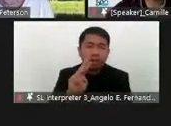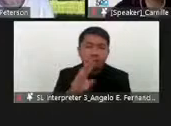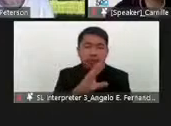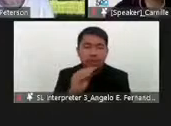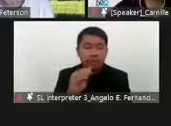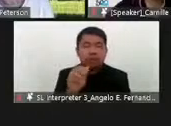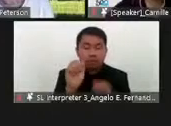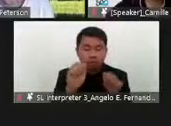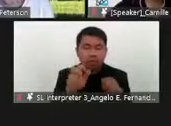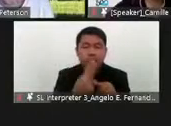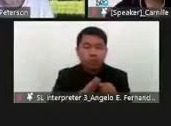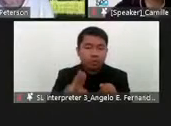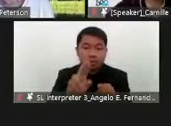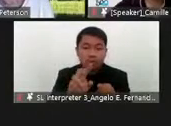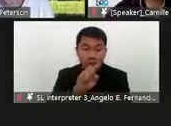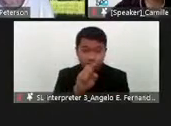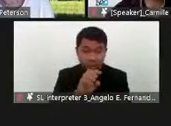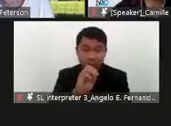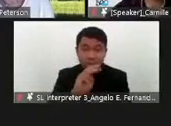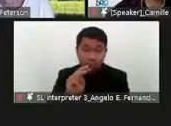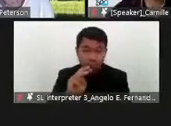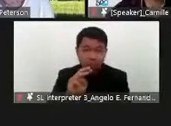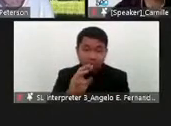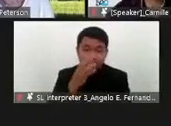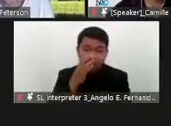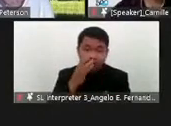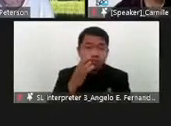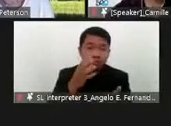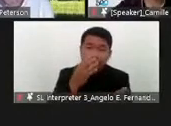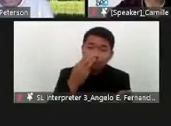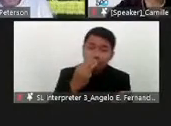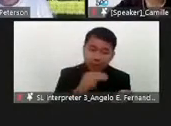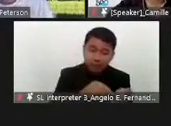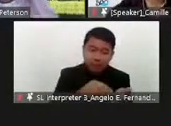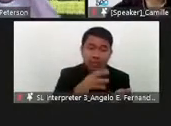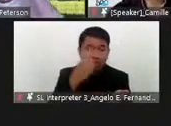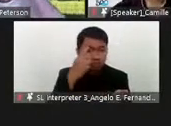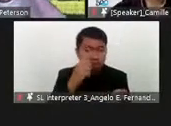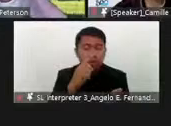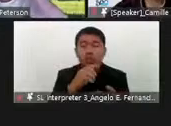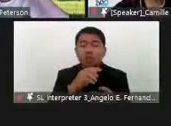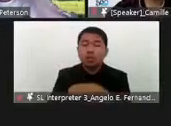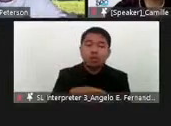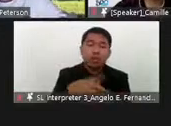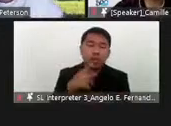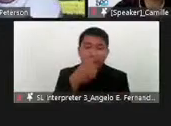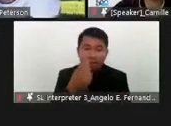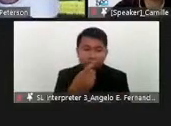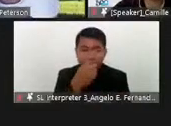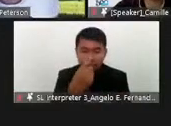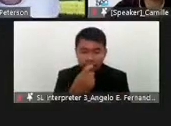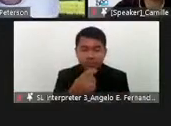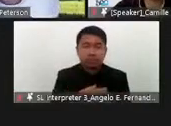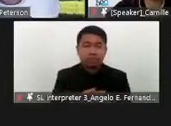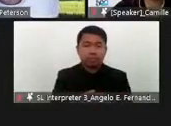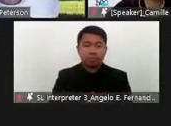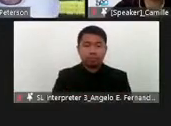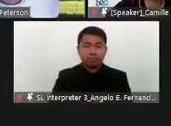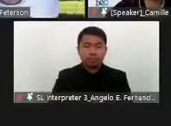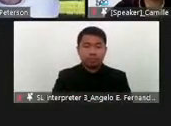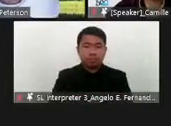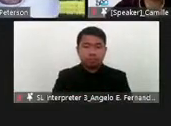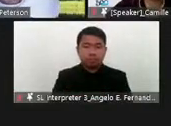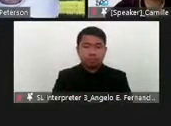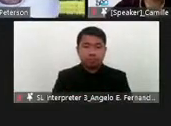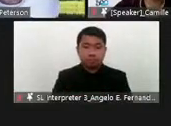the Zoom chat or the Q&A for this purpose. So